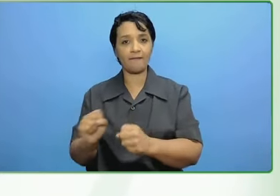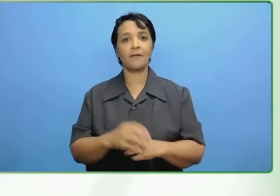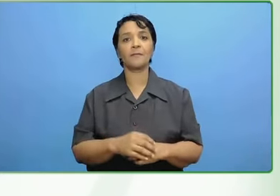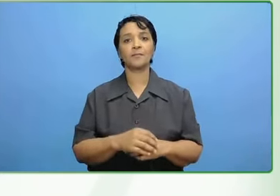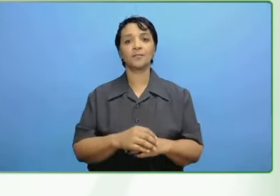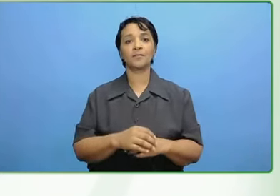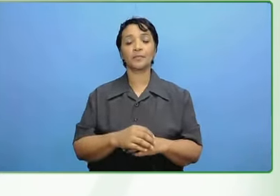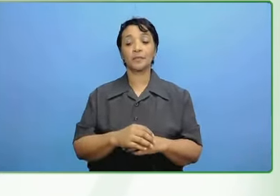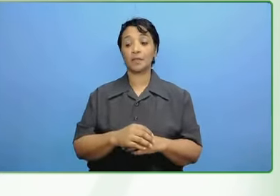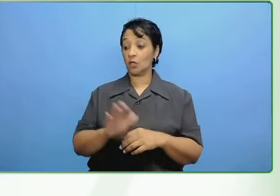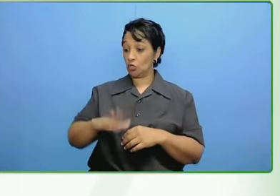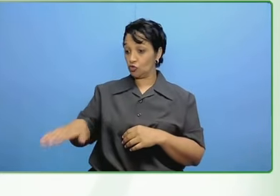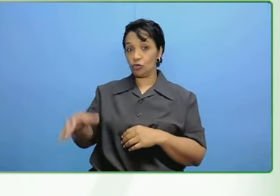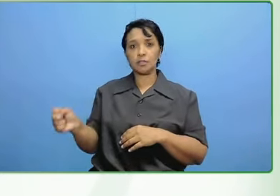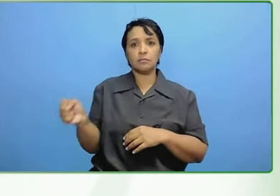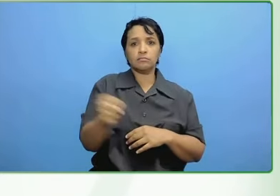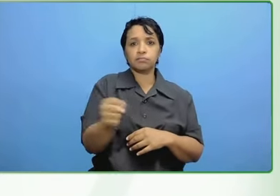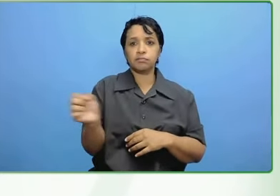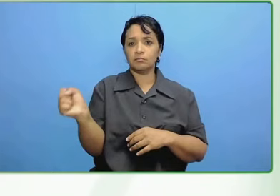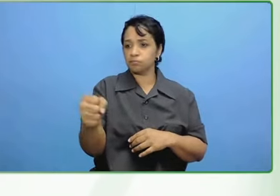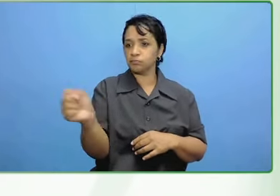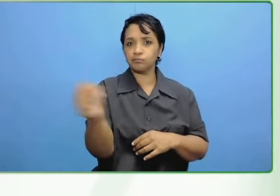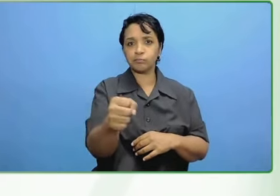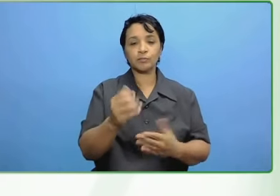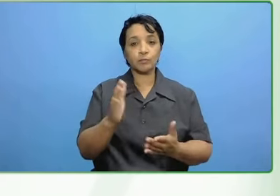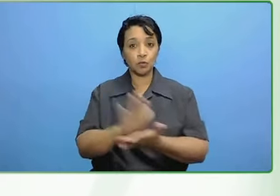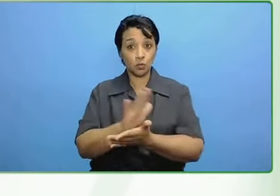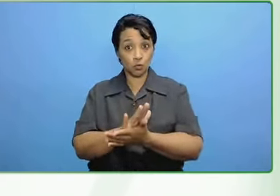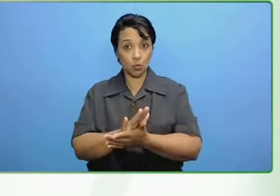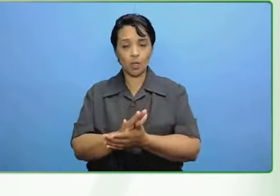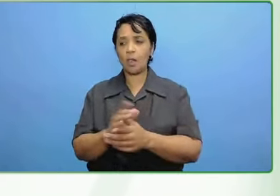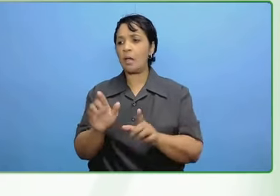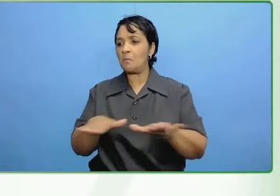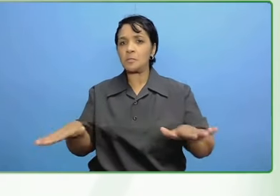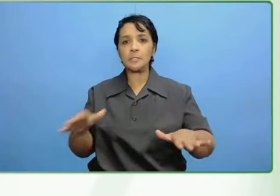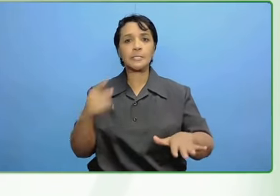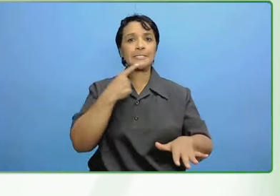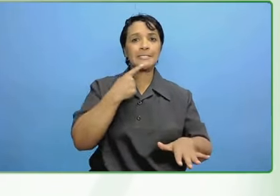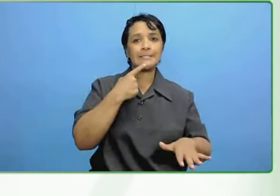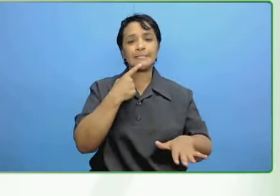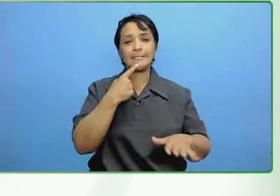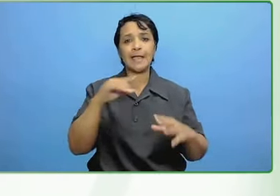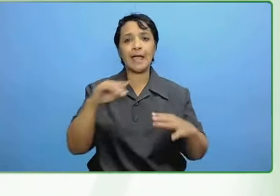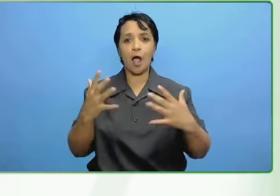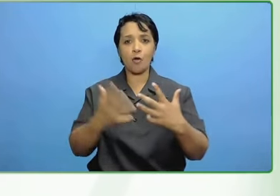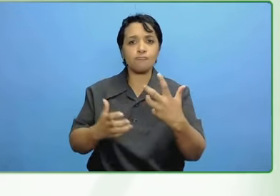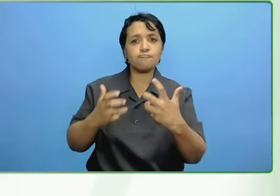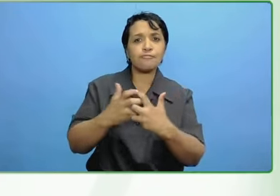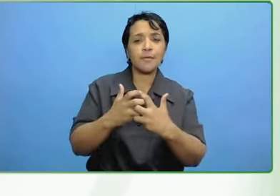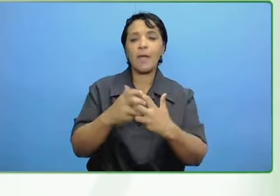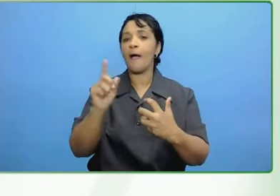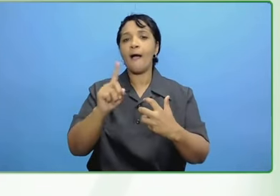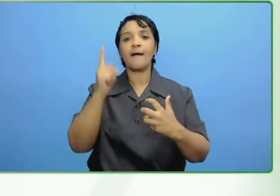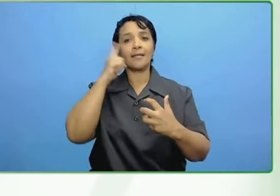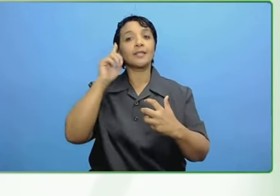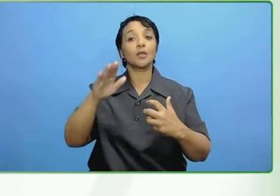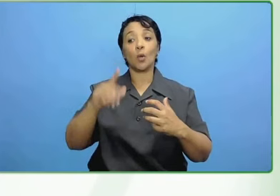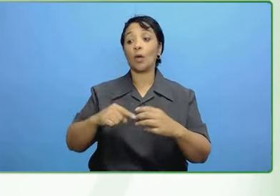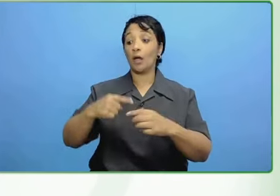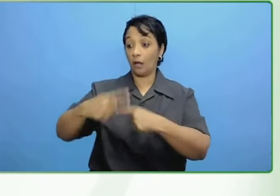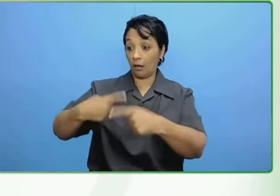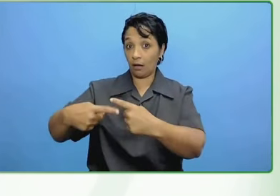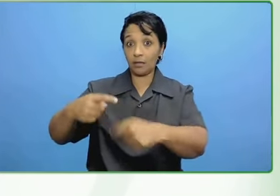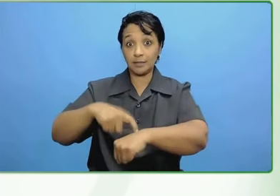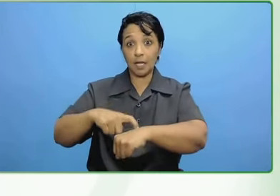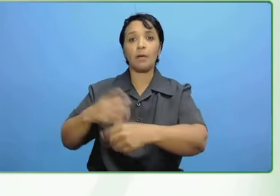school placements so that children who might need a place in an appropriate SPED school could enroll in a timely fashion. We